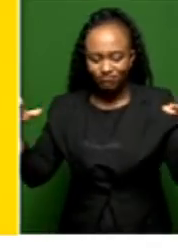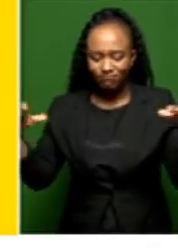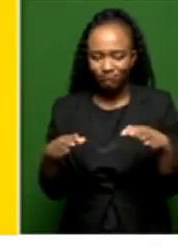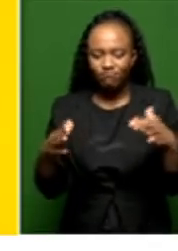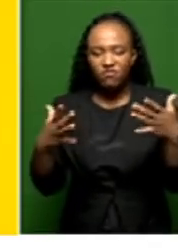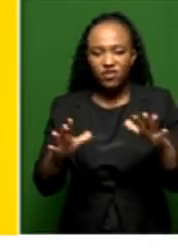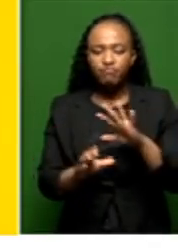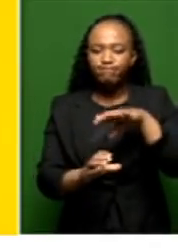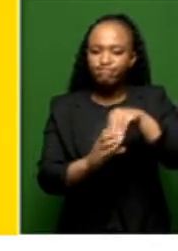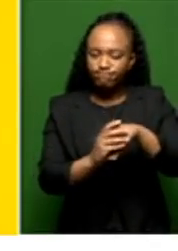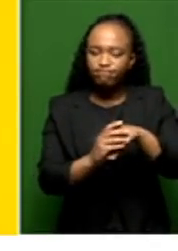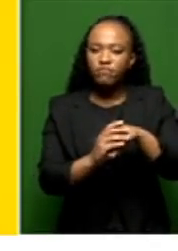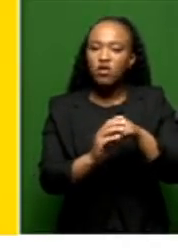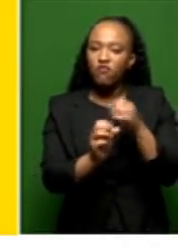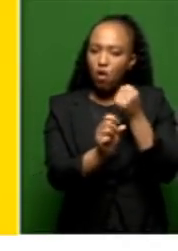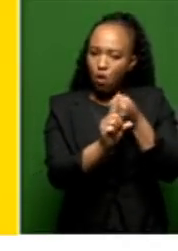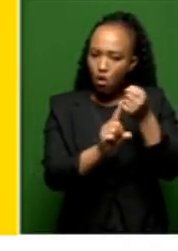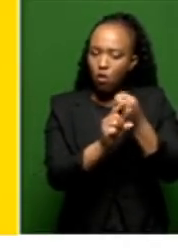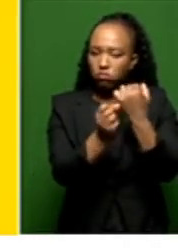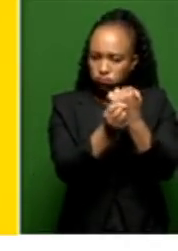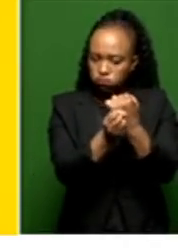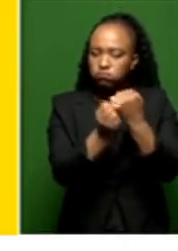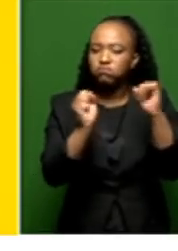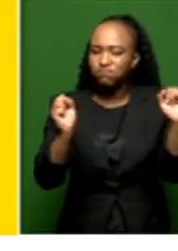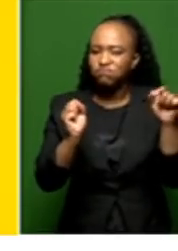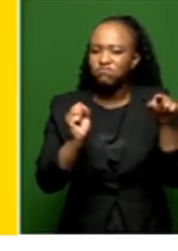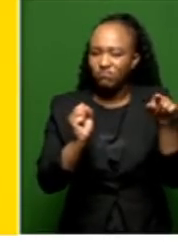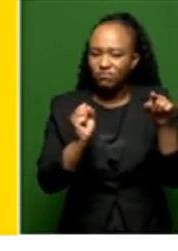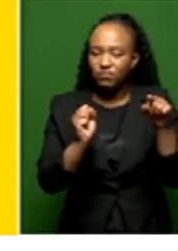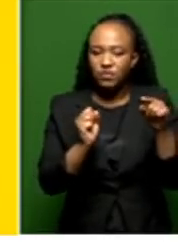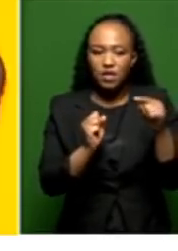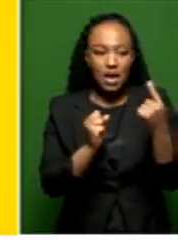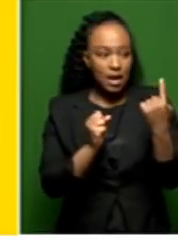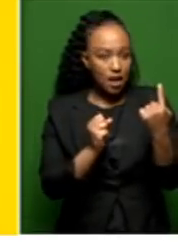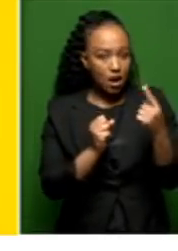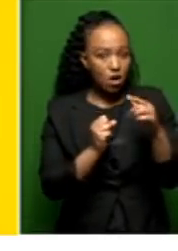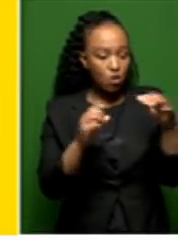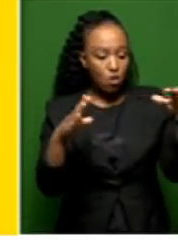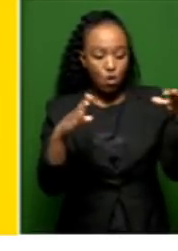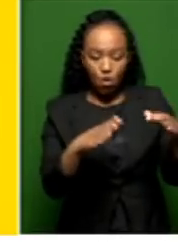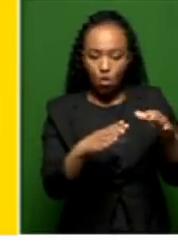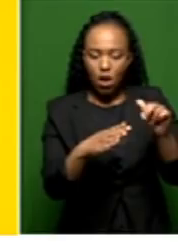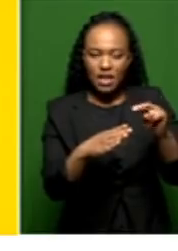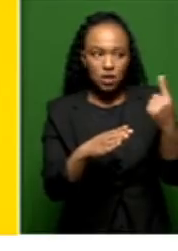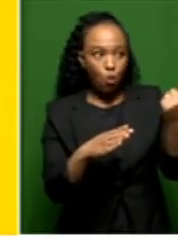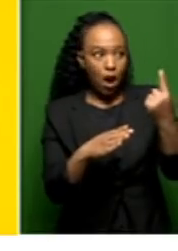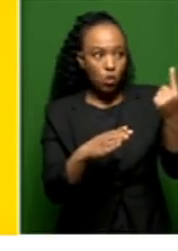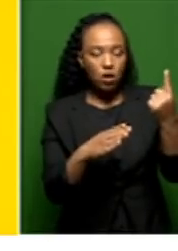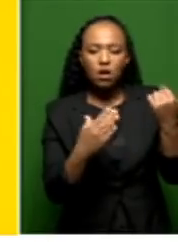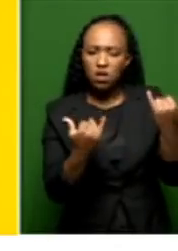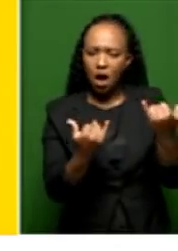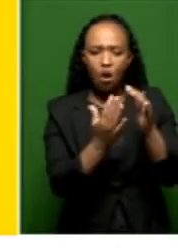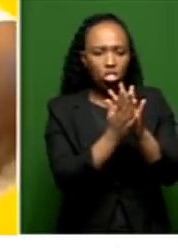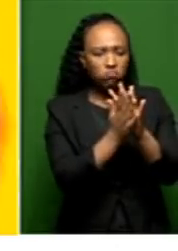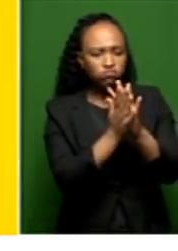the liberation effort. This single entity has caused collateral damage to some extent